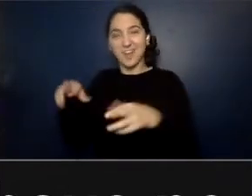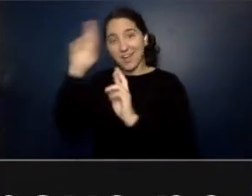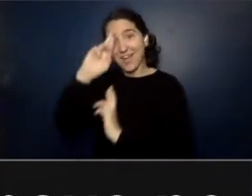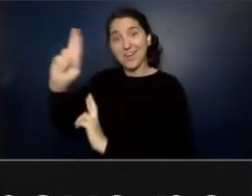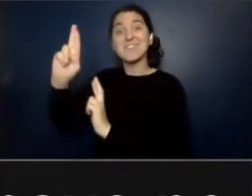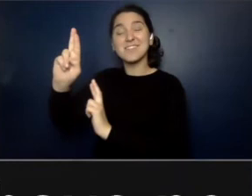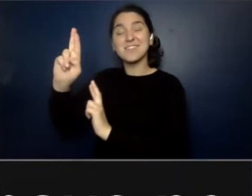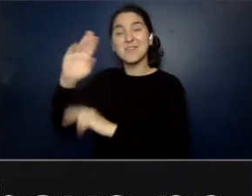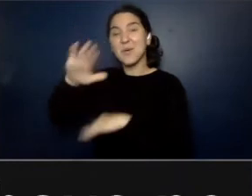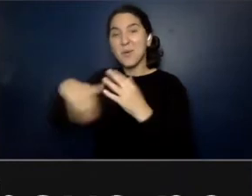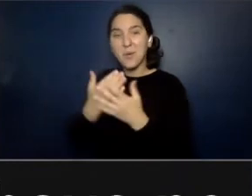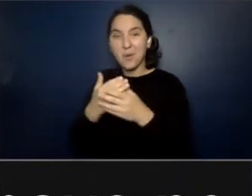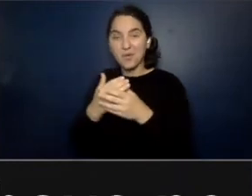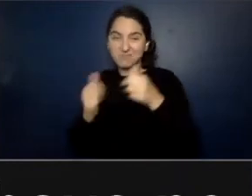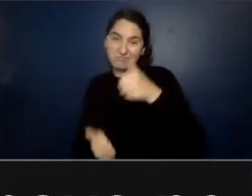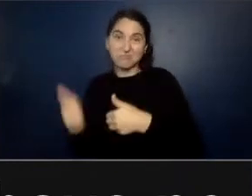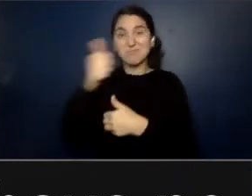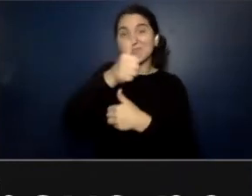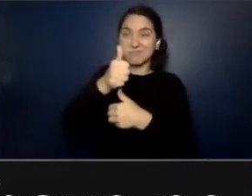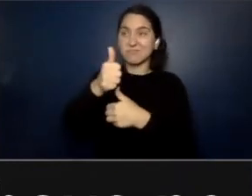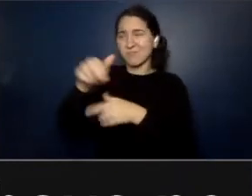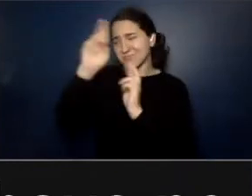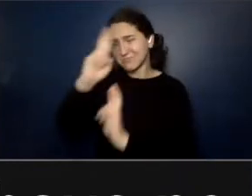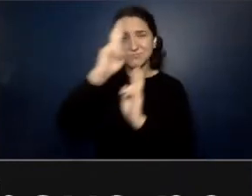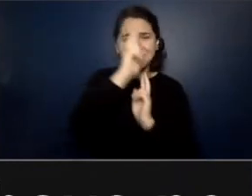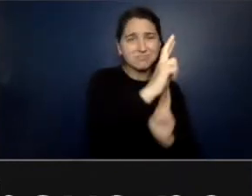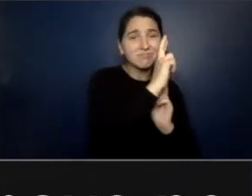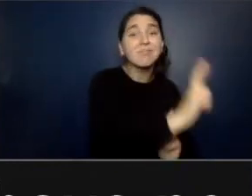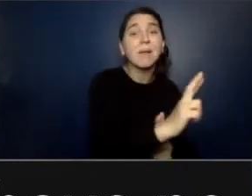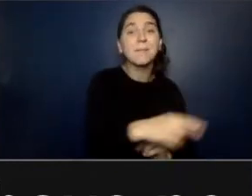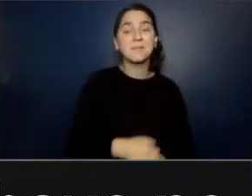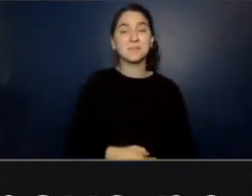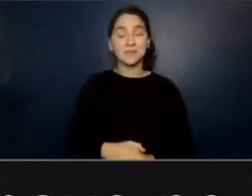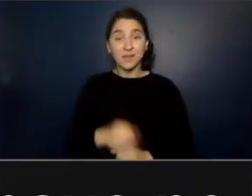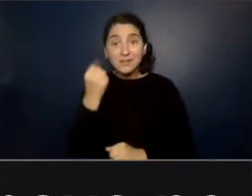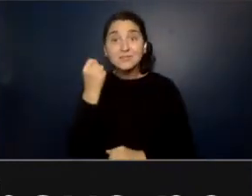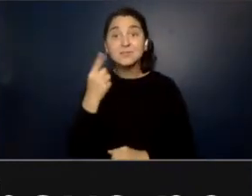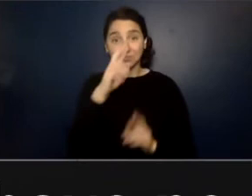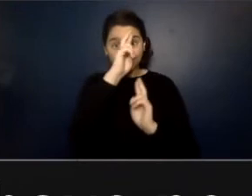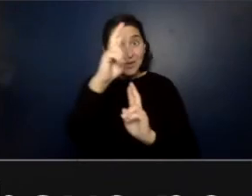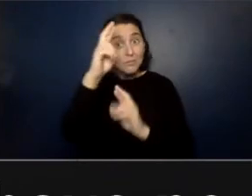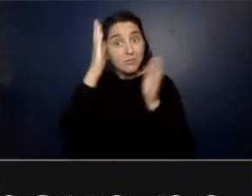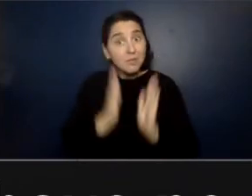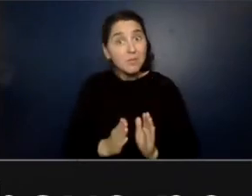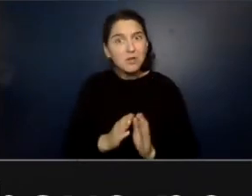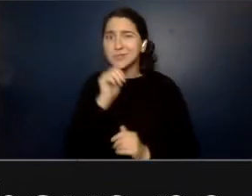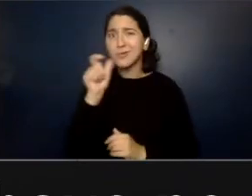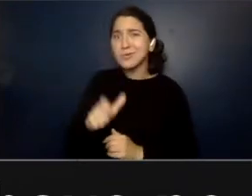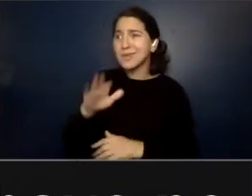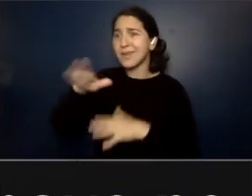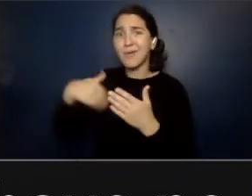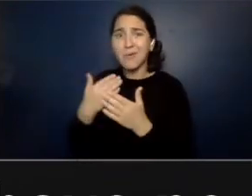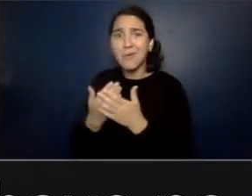body, given the greater honor to the inferior members, that there may be no dissension